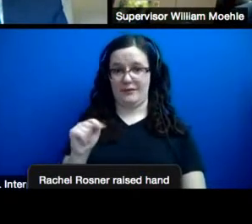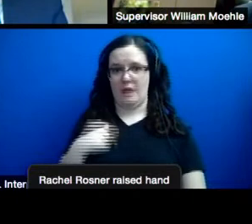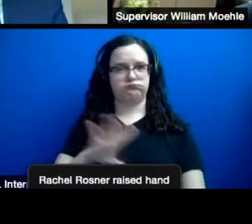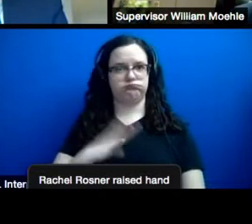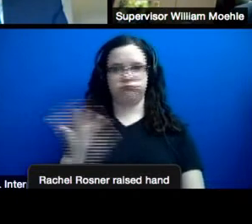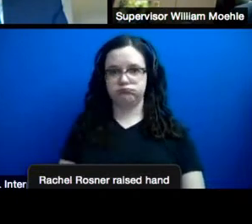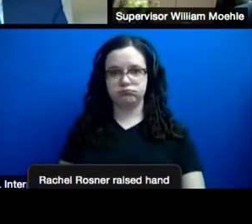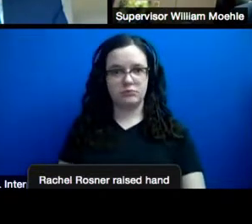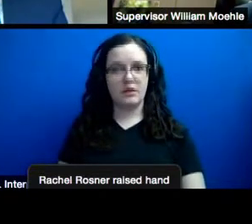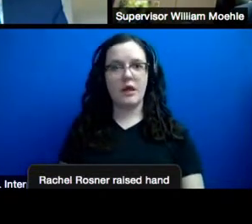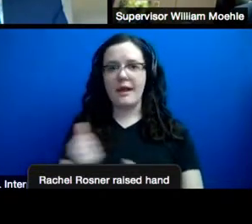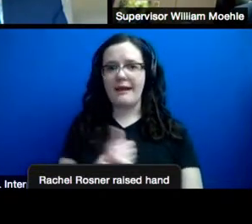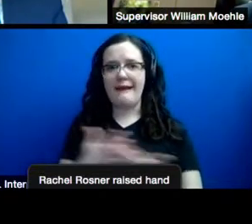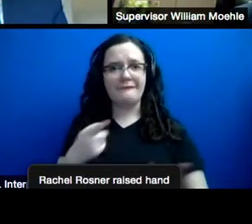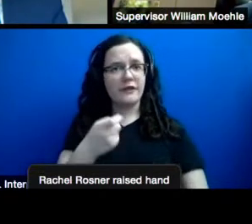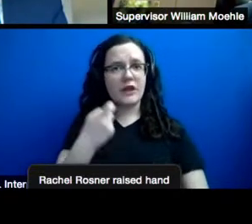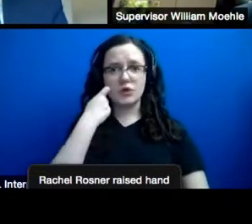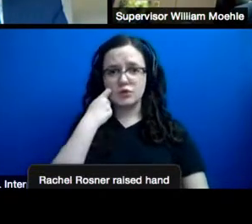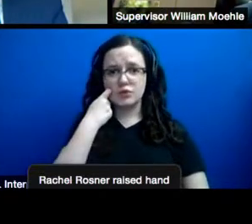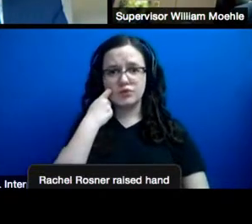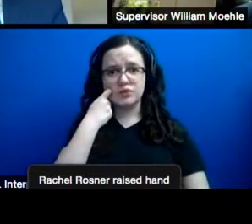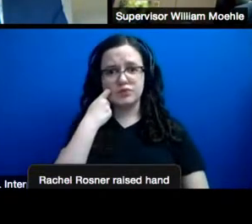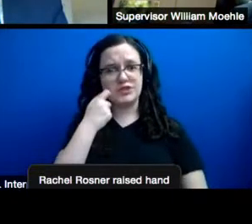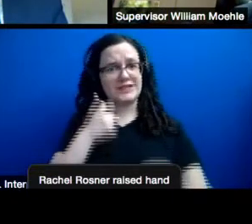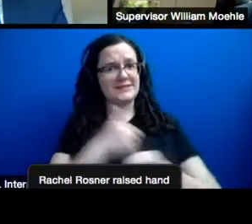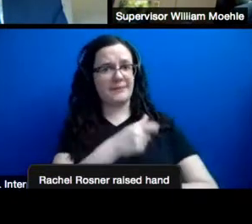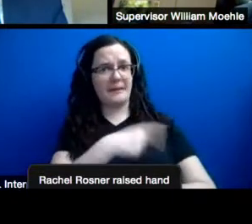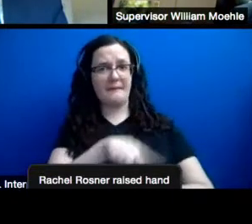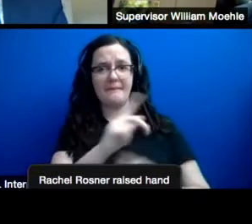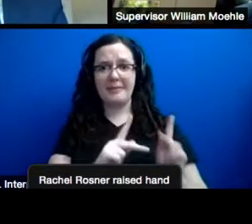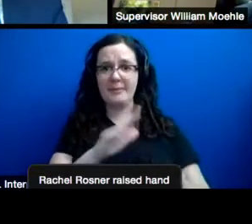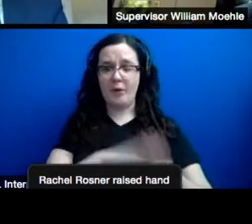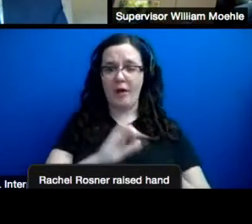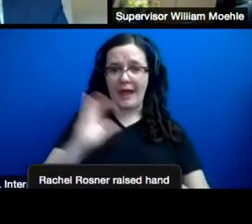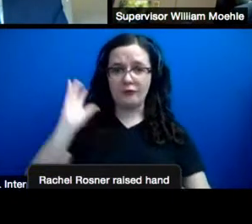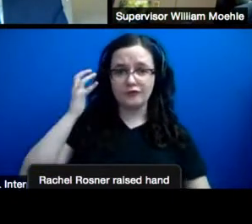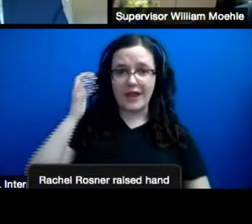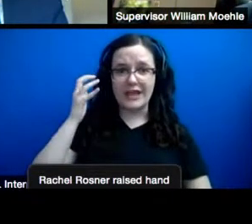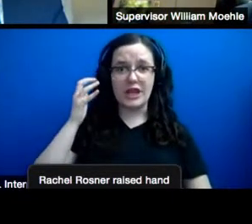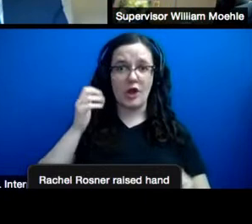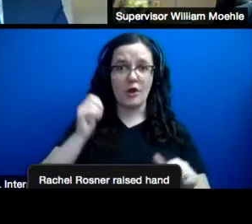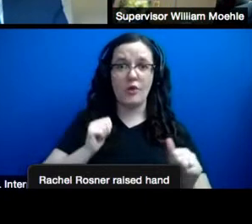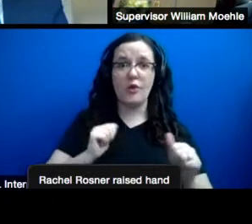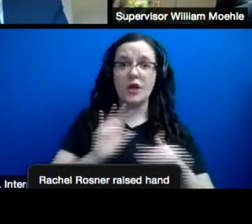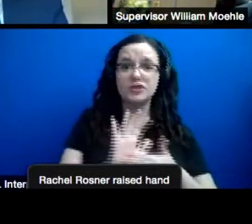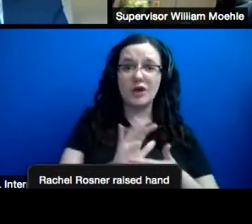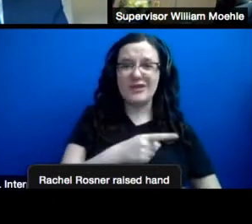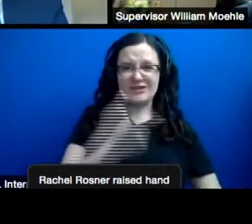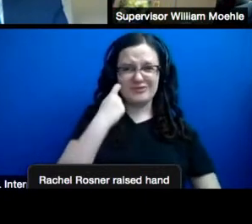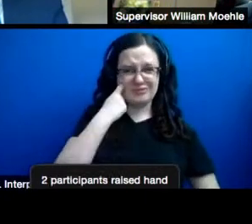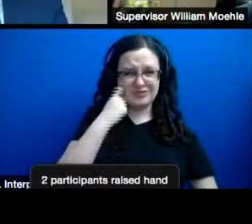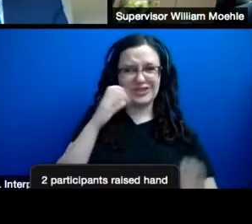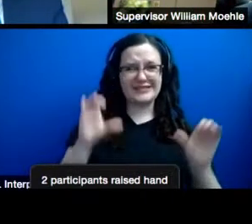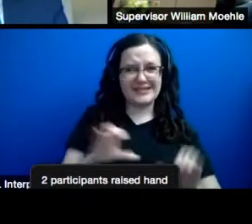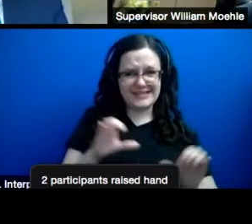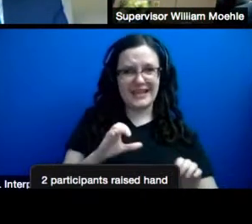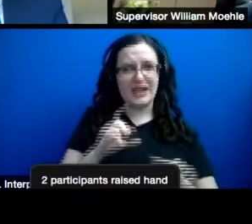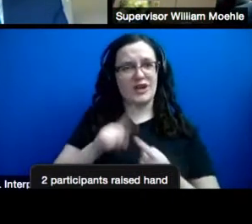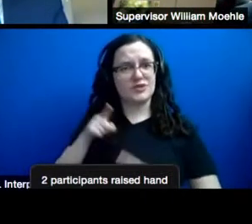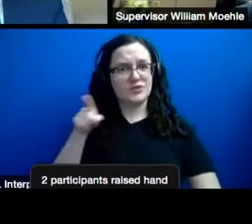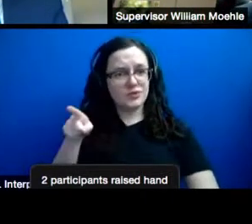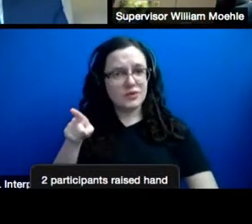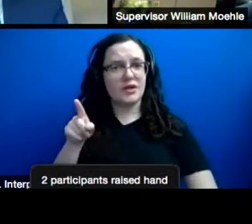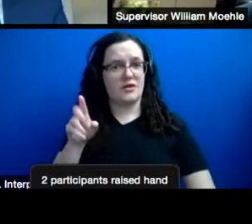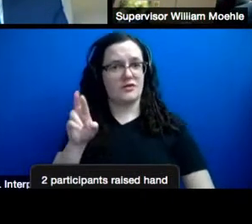that you just accused the people on that radio show of doing, you just did to her and the people who spoke on that